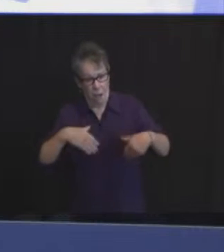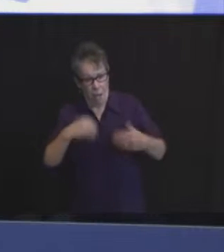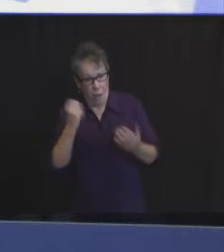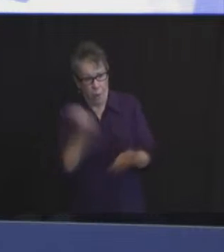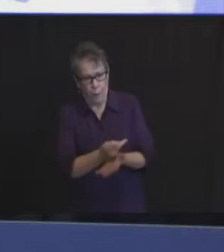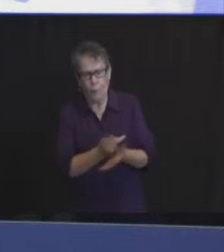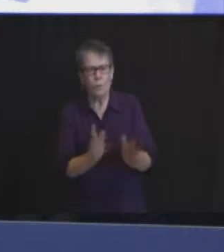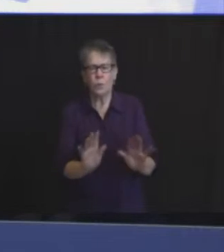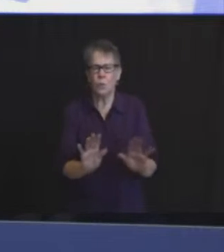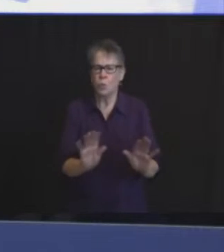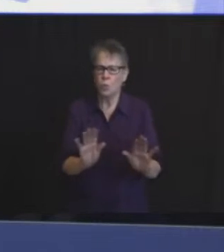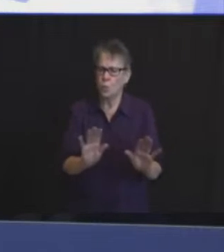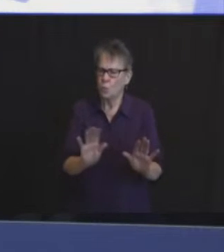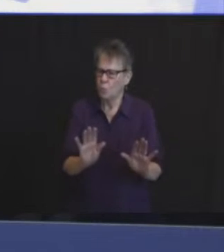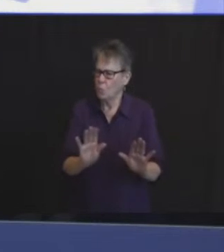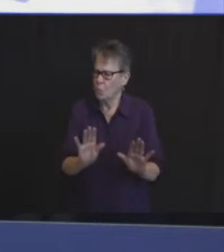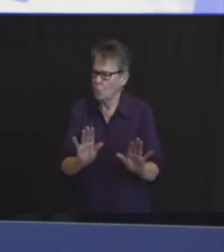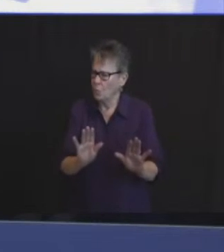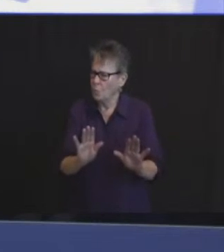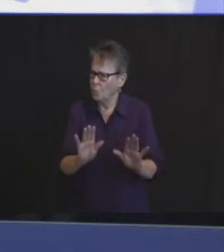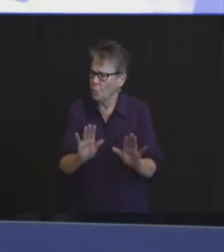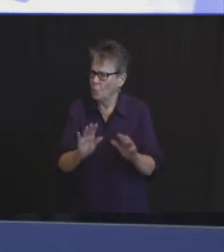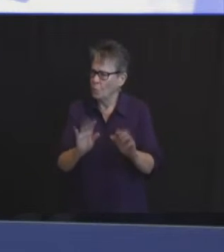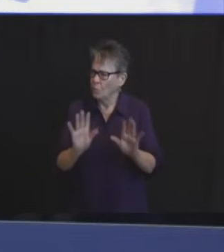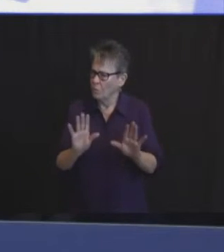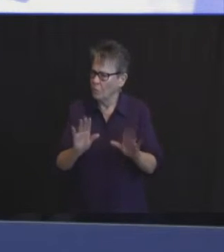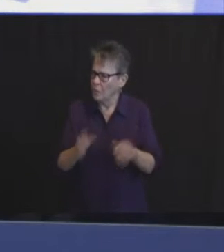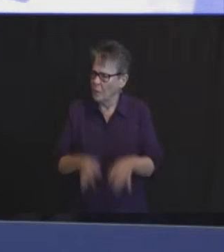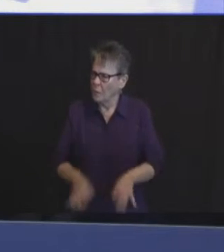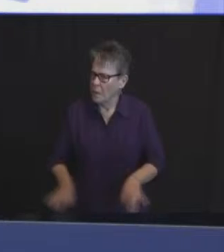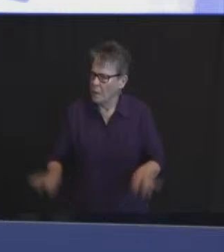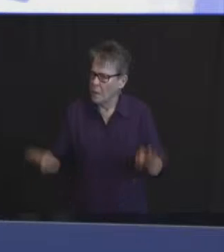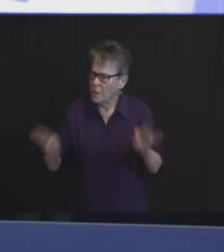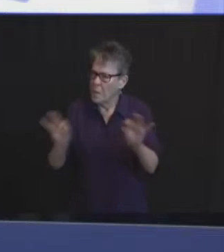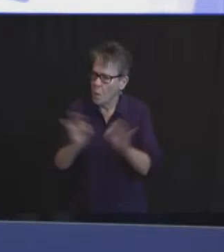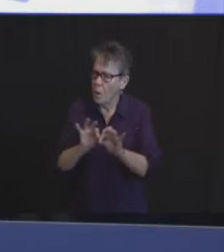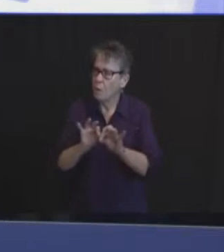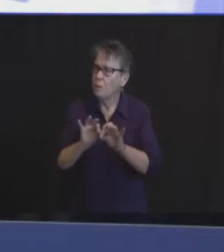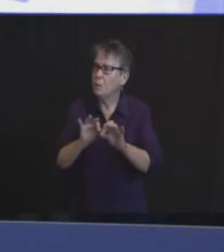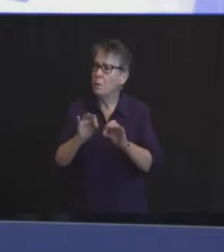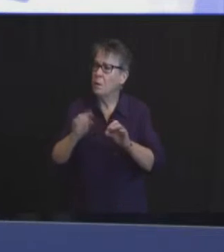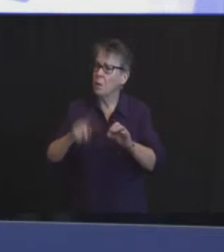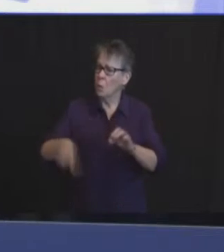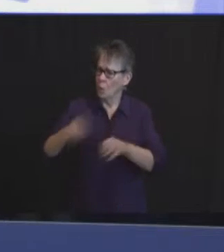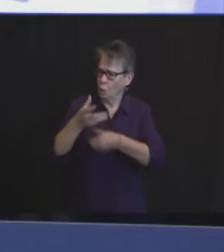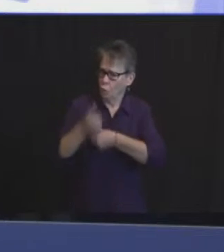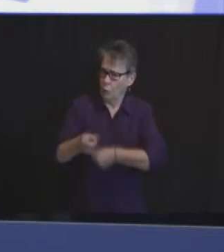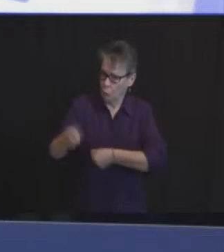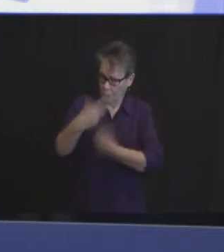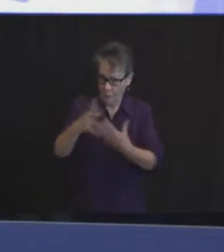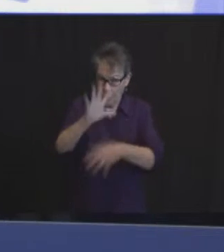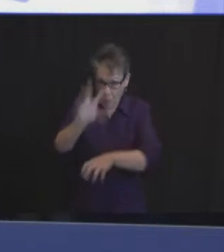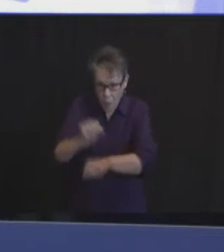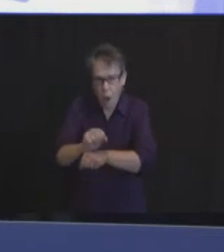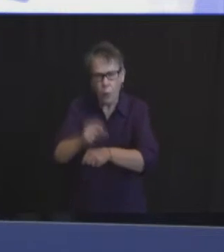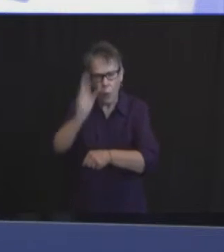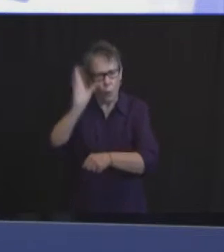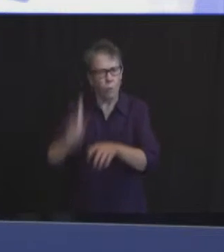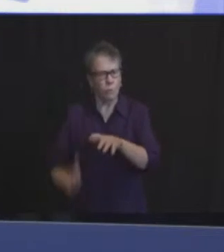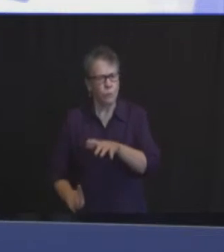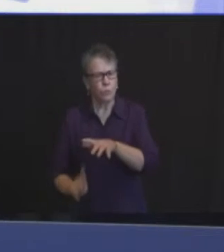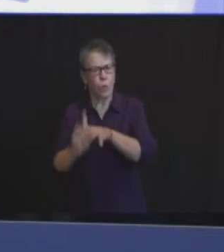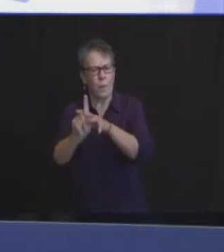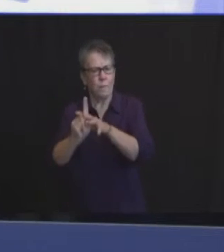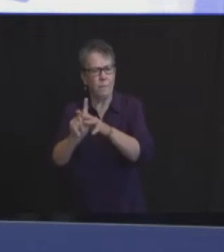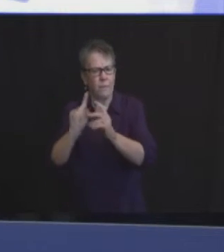that more than 1 million individuals have pre-registered for vaccination, and we don't want to discourage anyone, but right now we have a